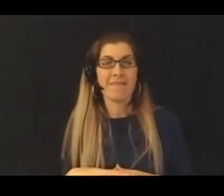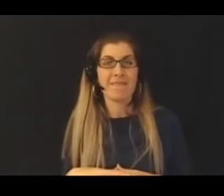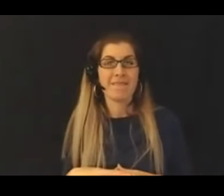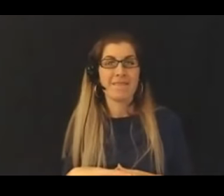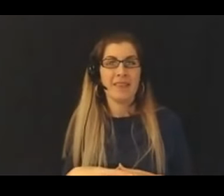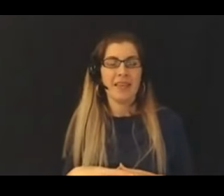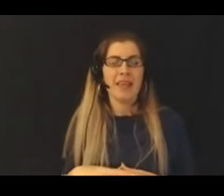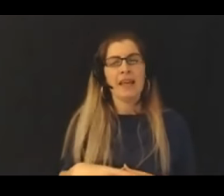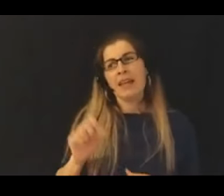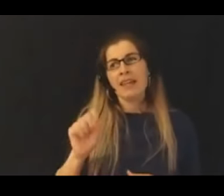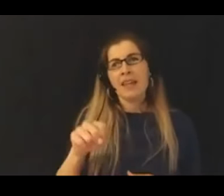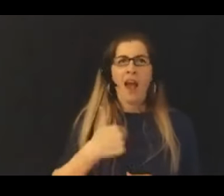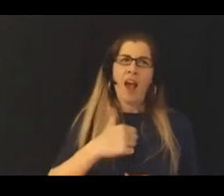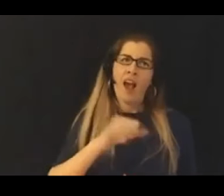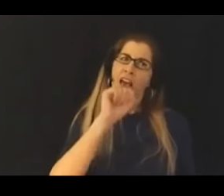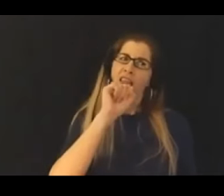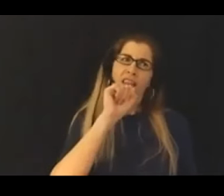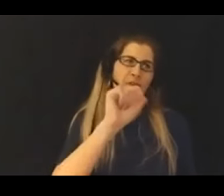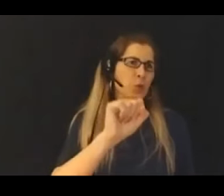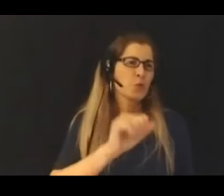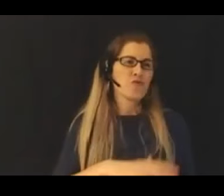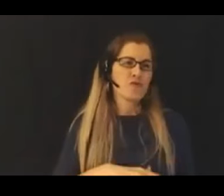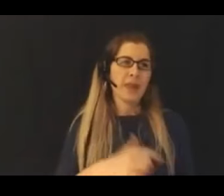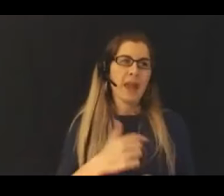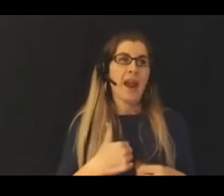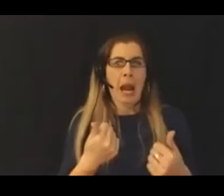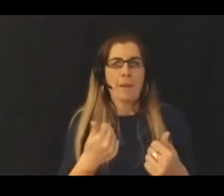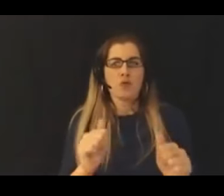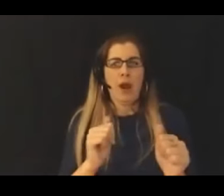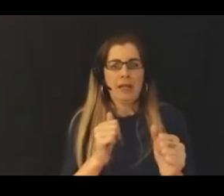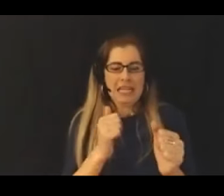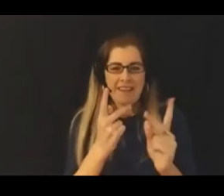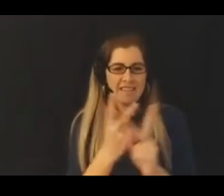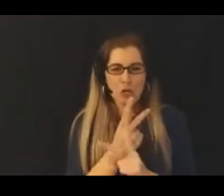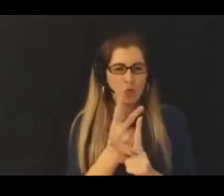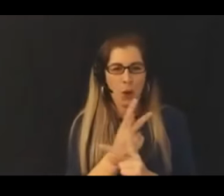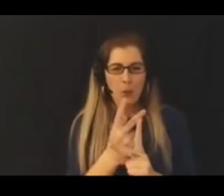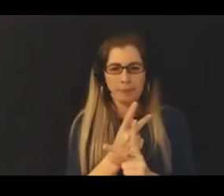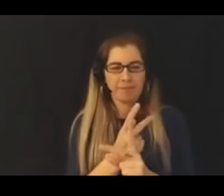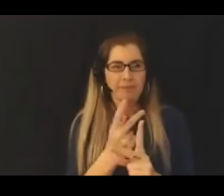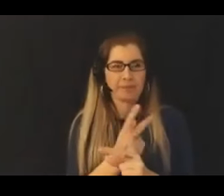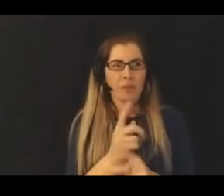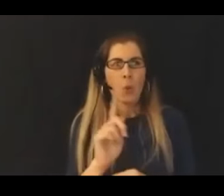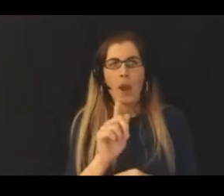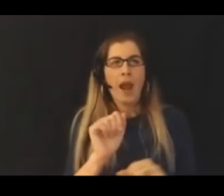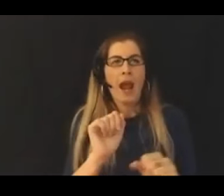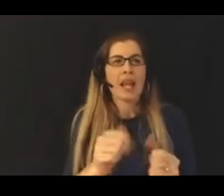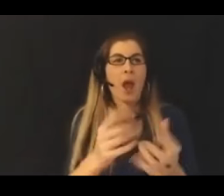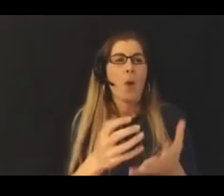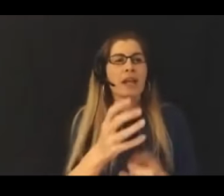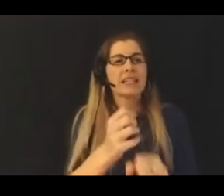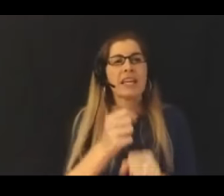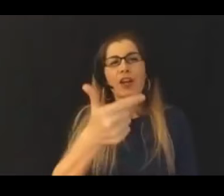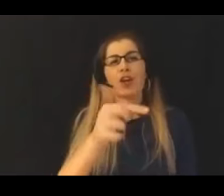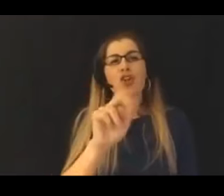Yeah, I would love to. I'm kind of trying to figure out where I can write a grant, definitely to